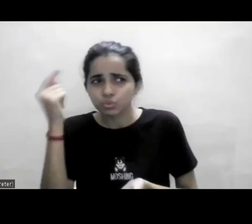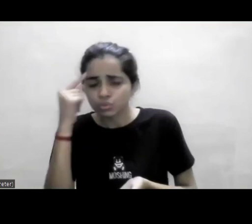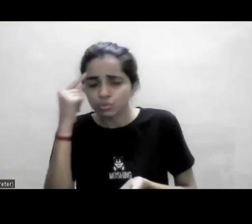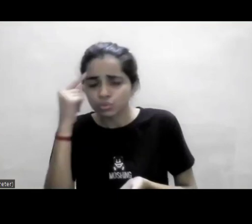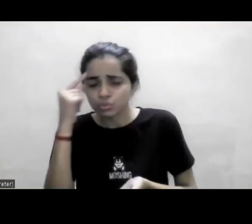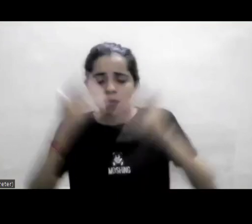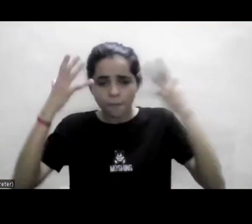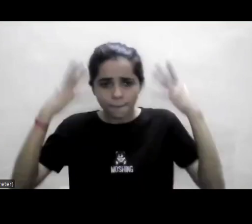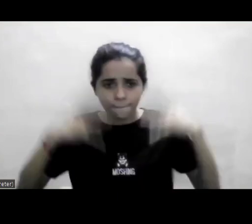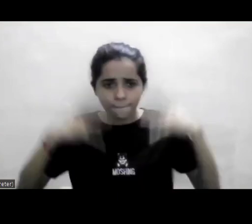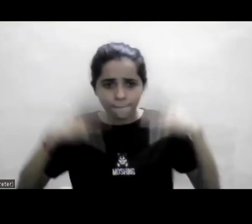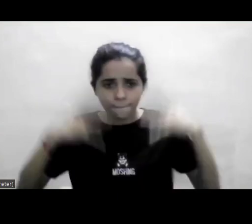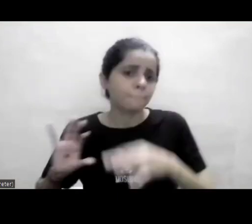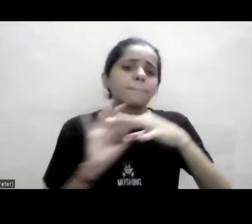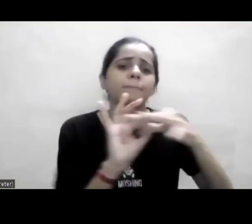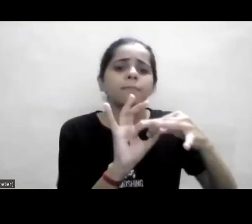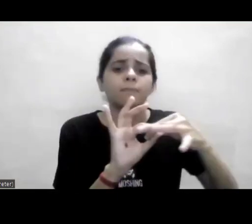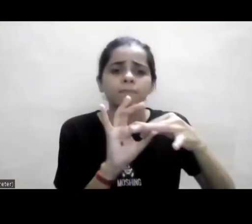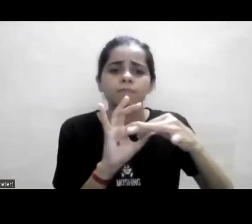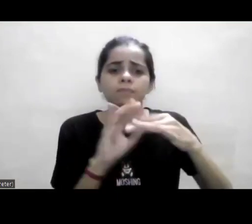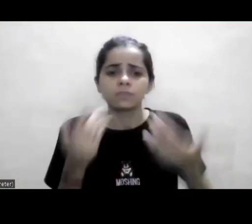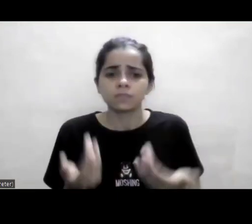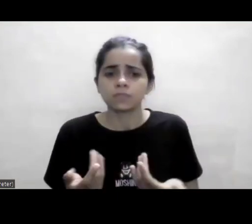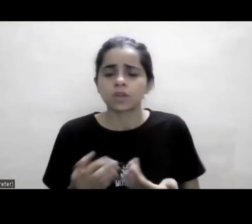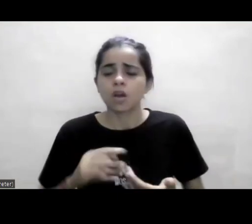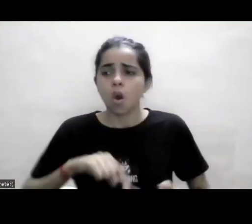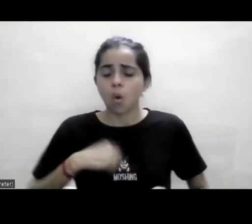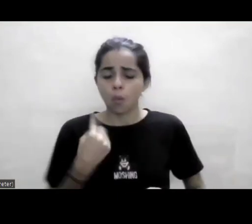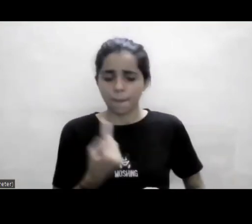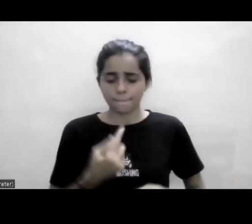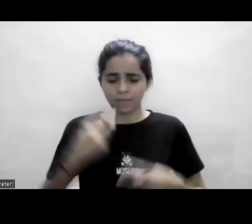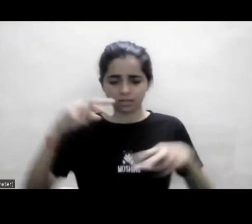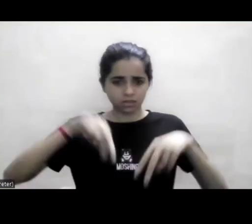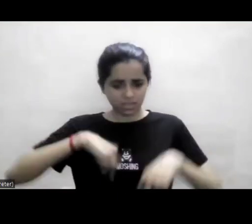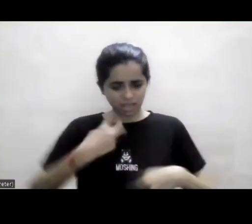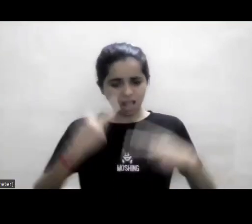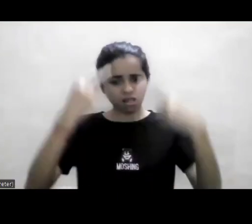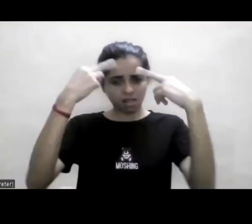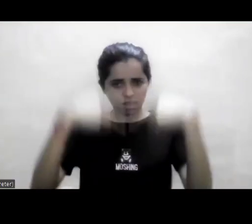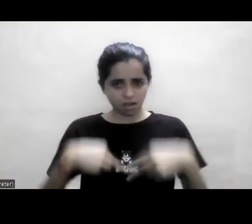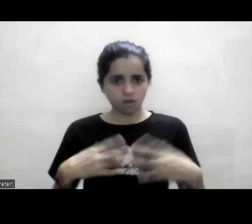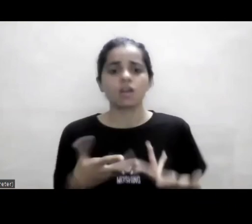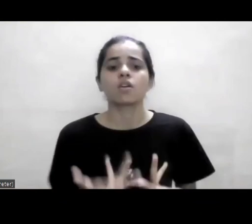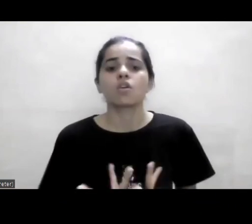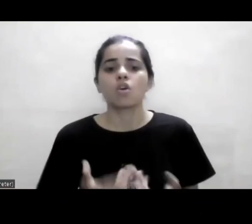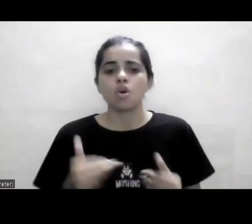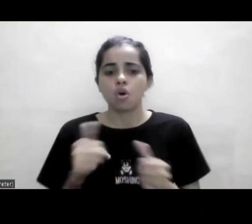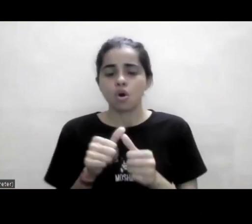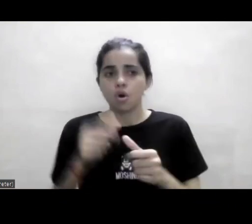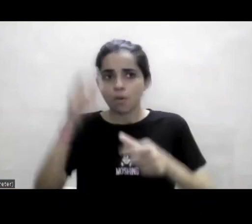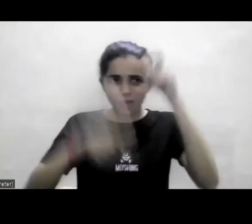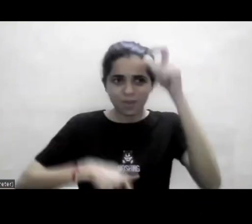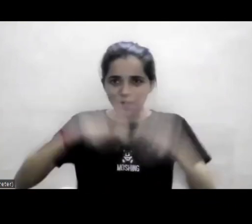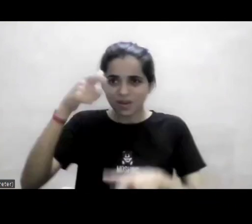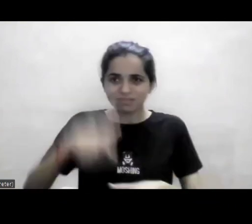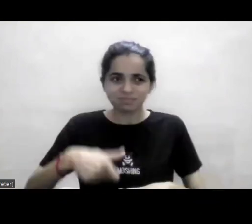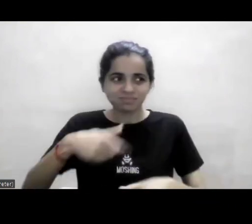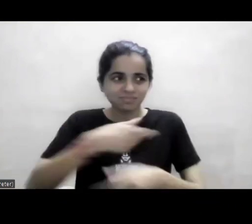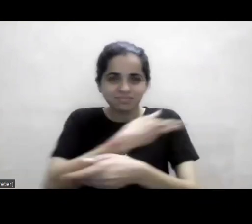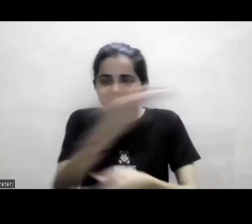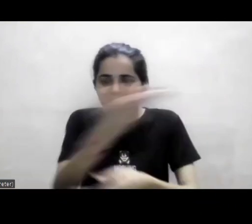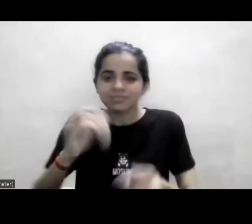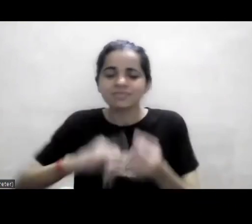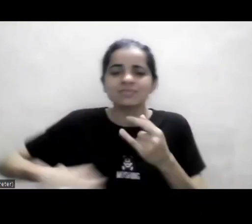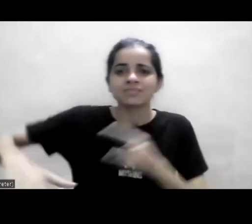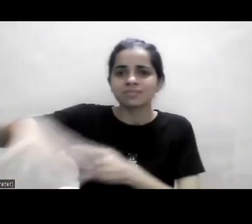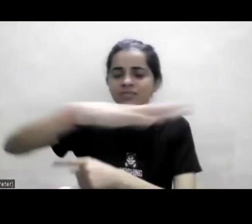body? How one looks at oneself? How the people around you would look at you? So this